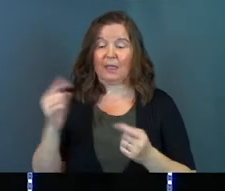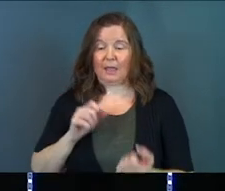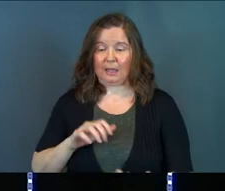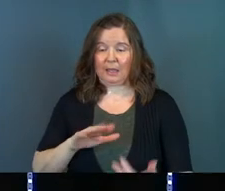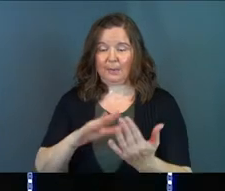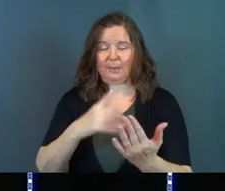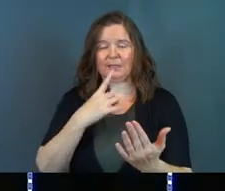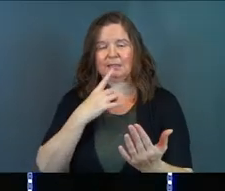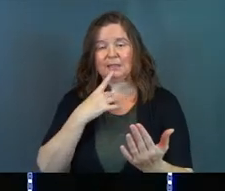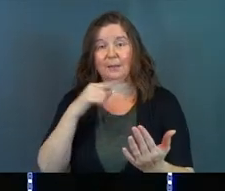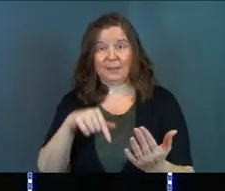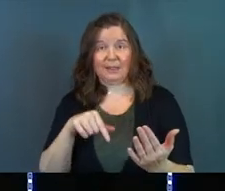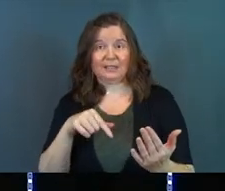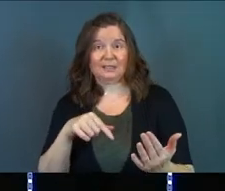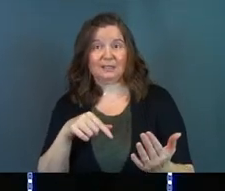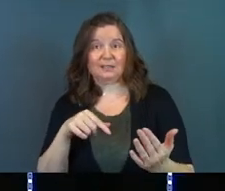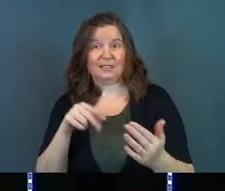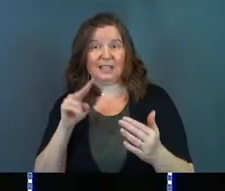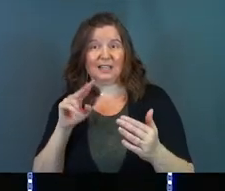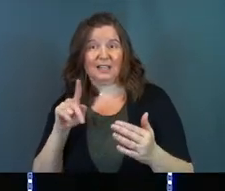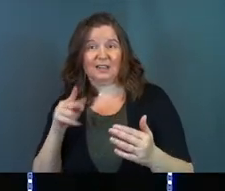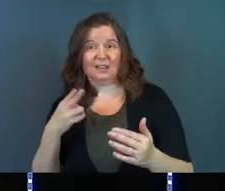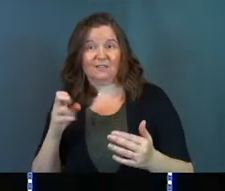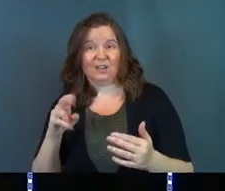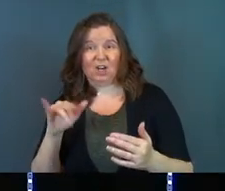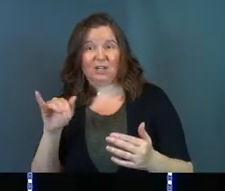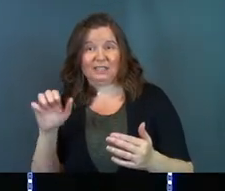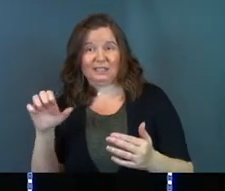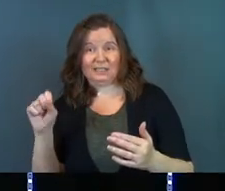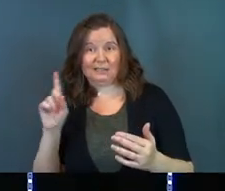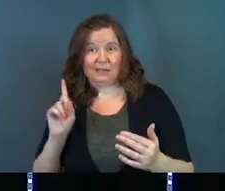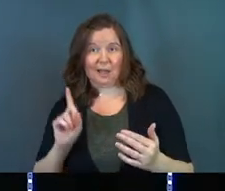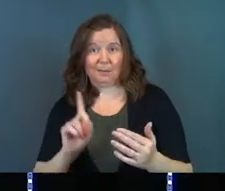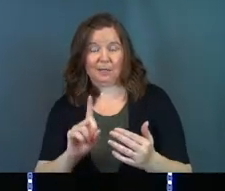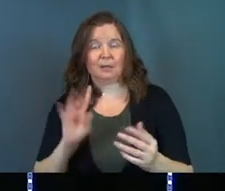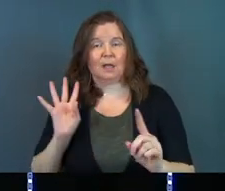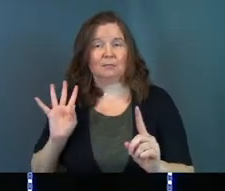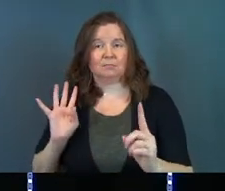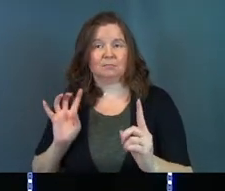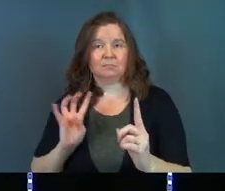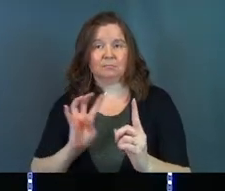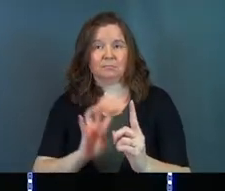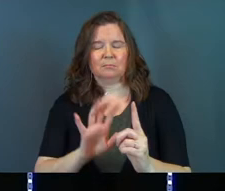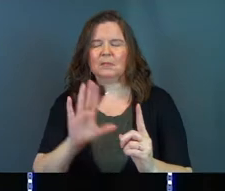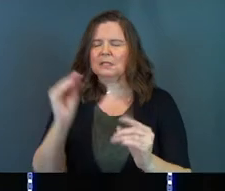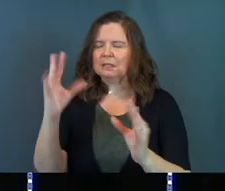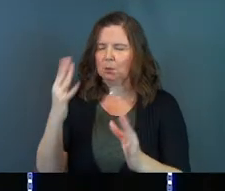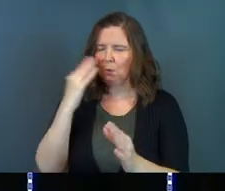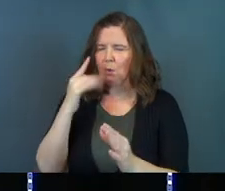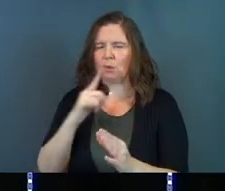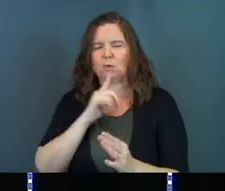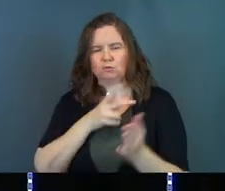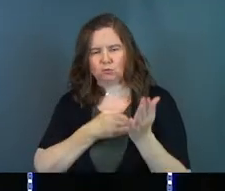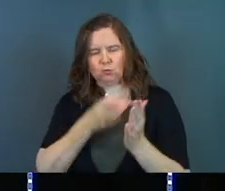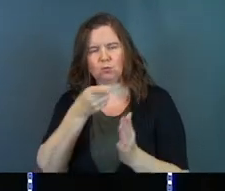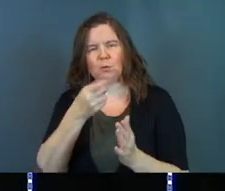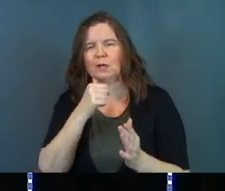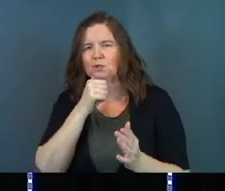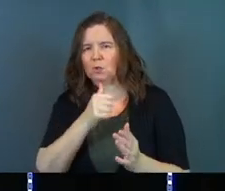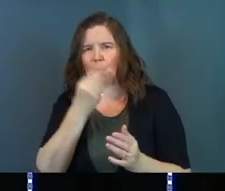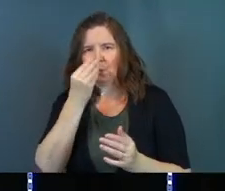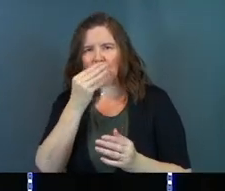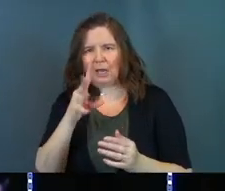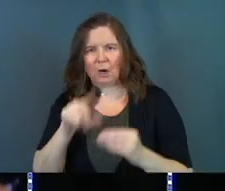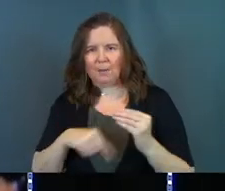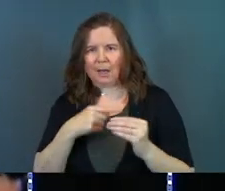to him and they said to him," this is Pharisees coming to Jesus here. It says they came to him and they said to him, "Teacher, we know that you are true and do not